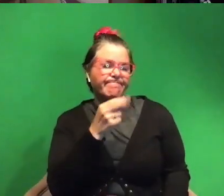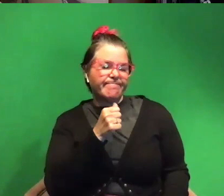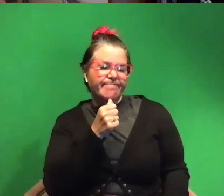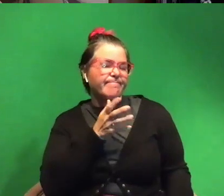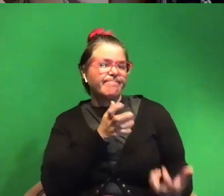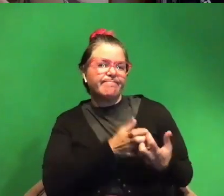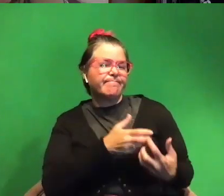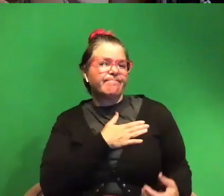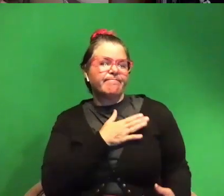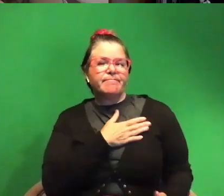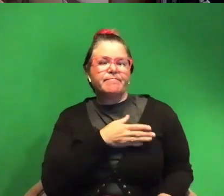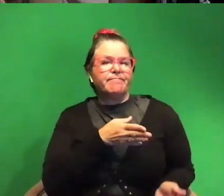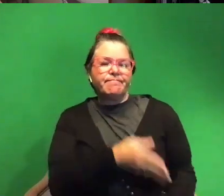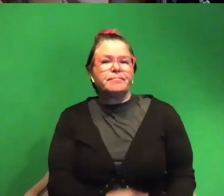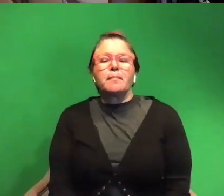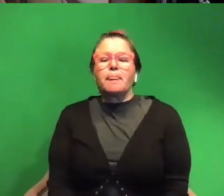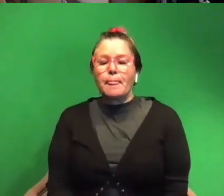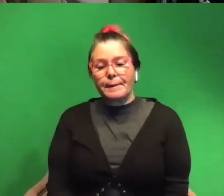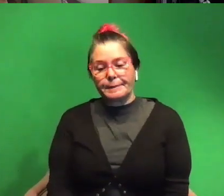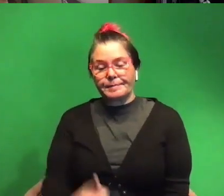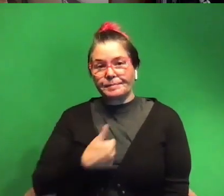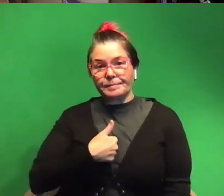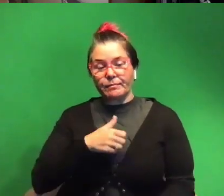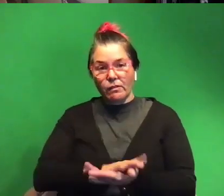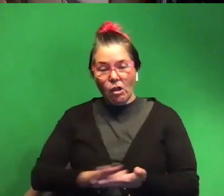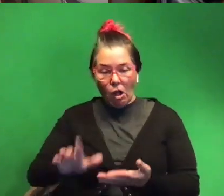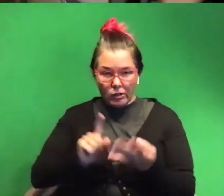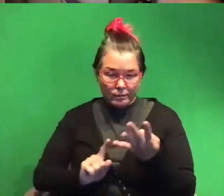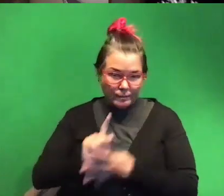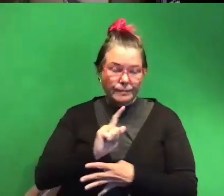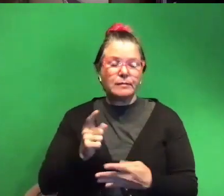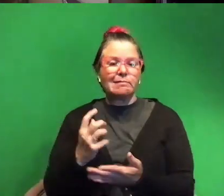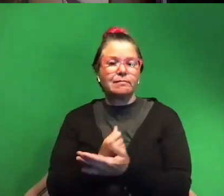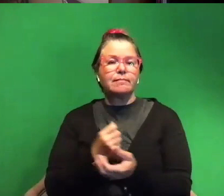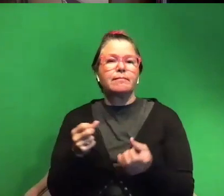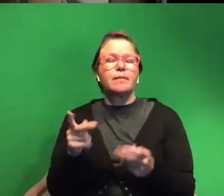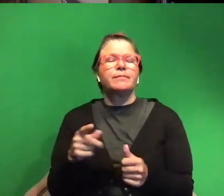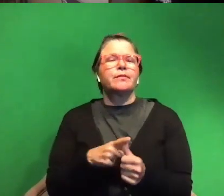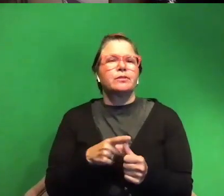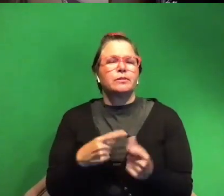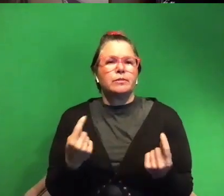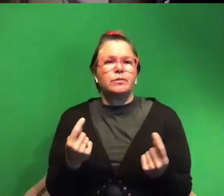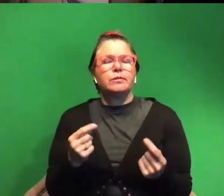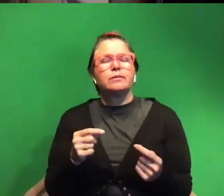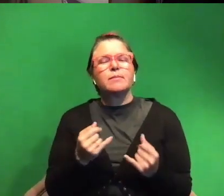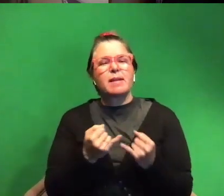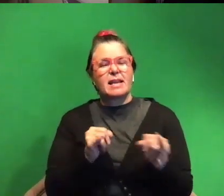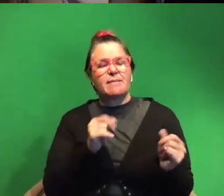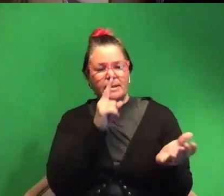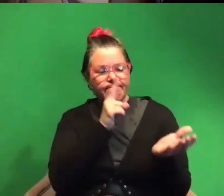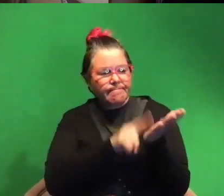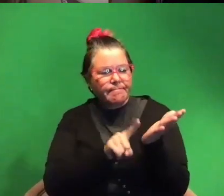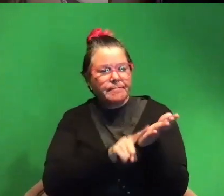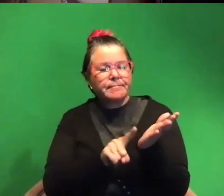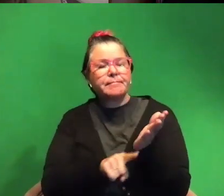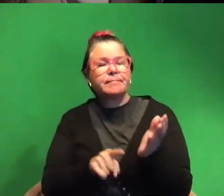me. And then when I was in college, I had the opportunity first to do some independent research with one